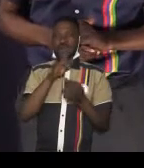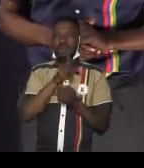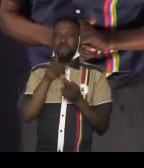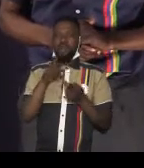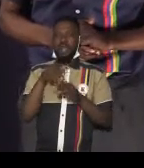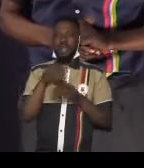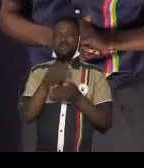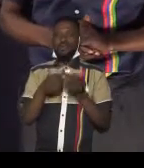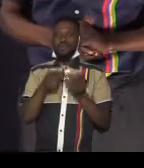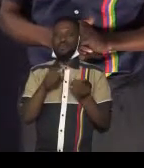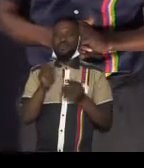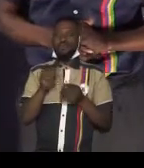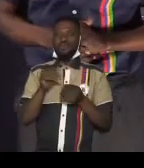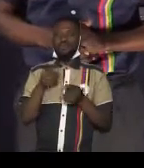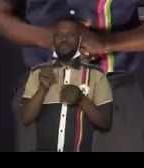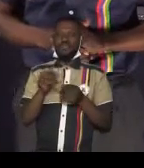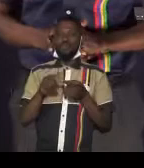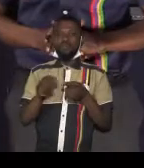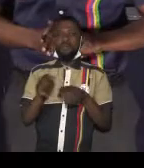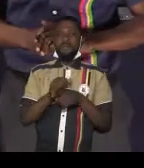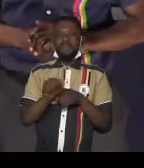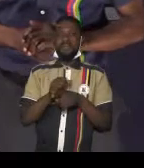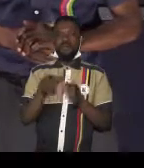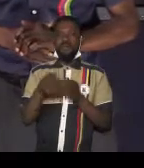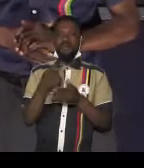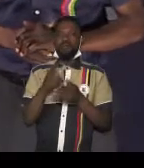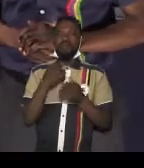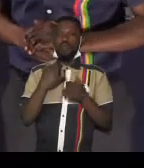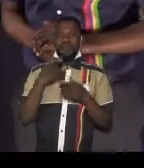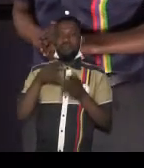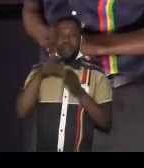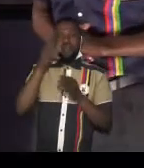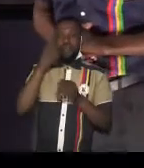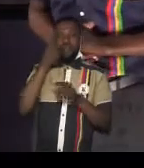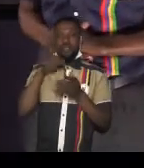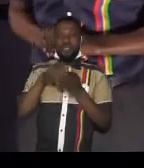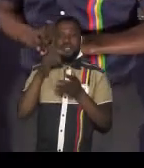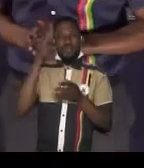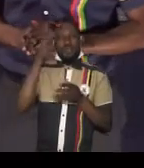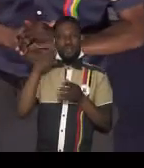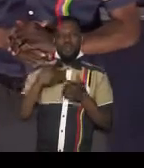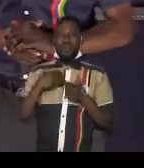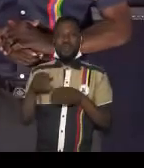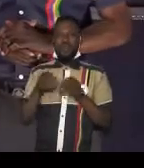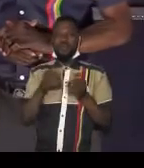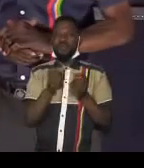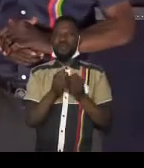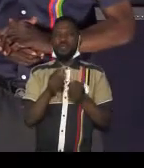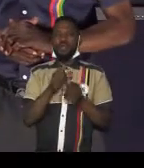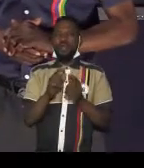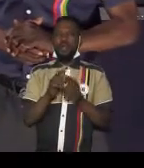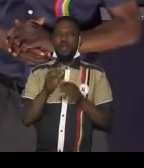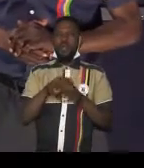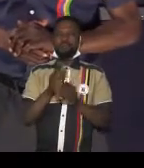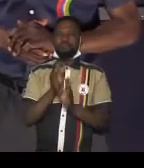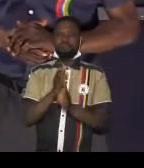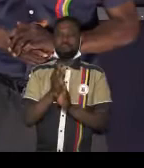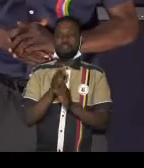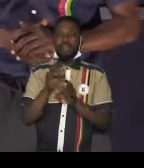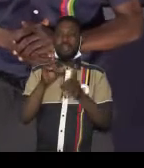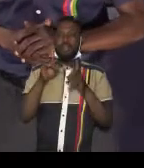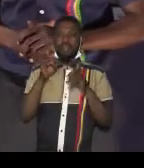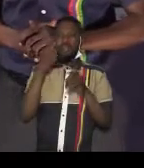what you do, you need to practice all that you have learned. So for this reason, we have put together a plethora of online assessments for